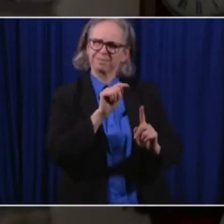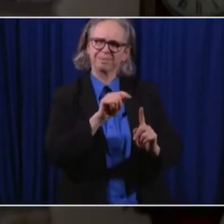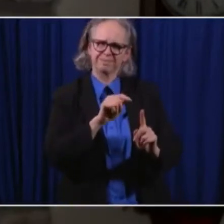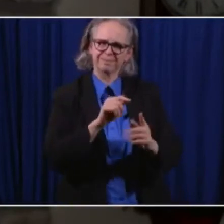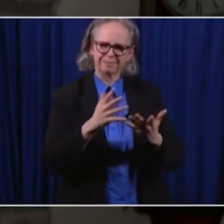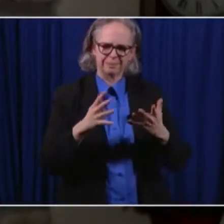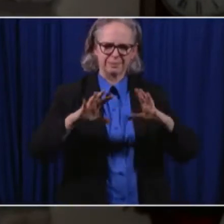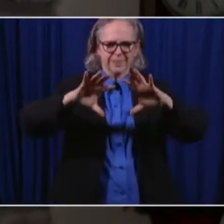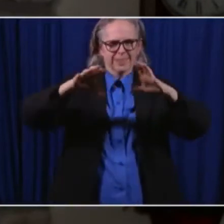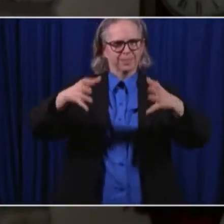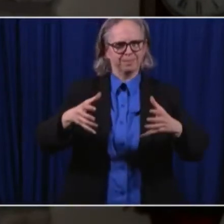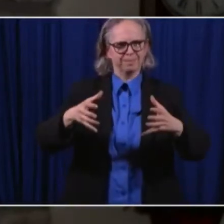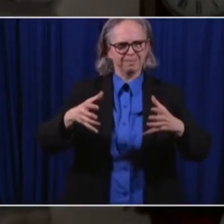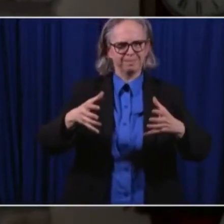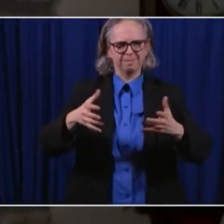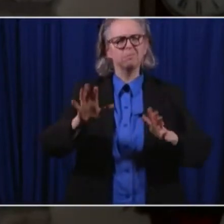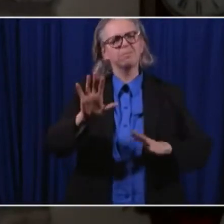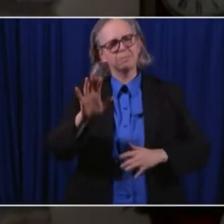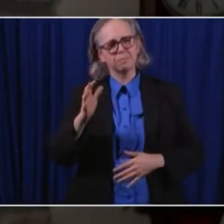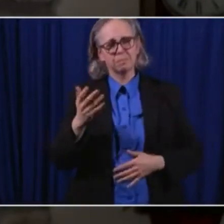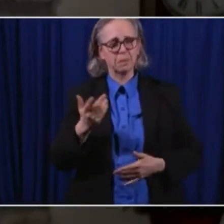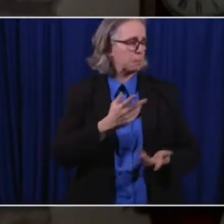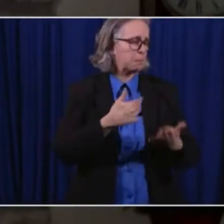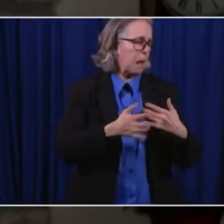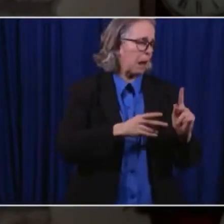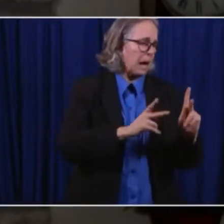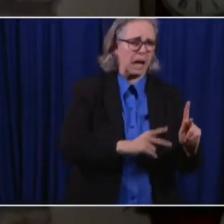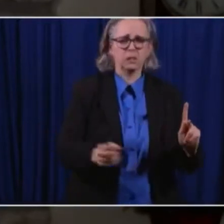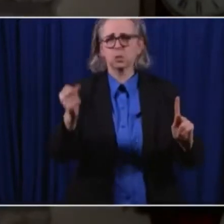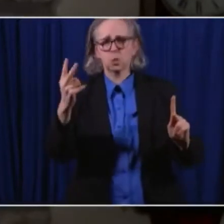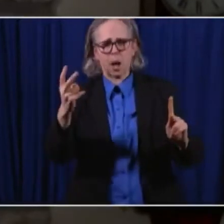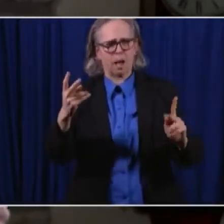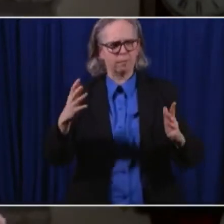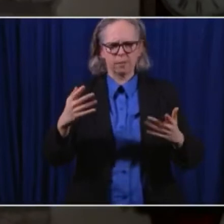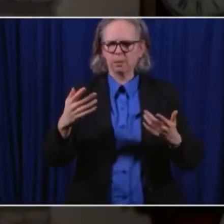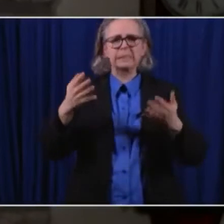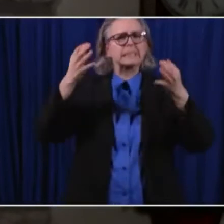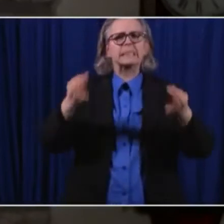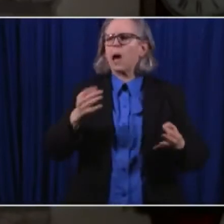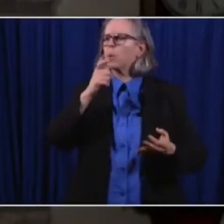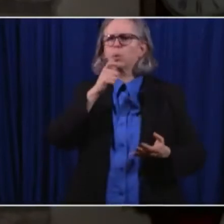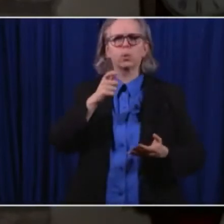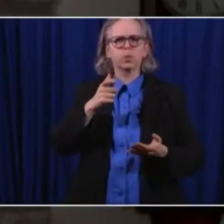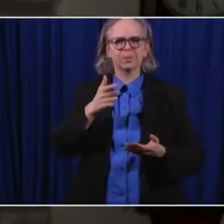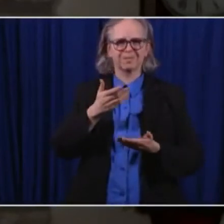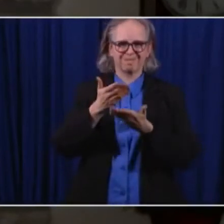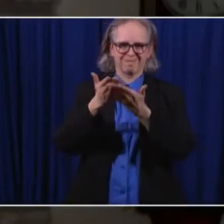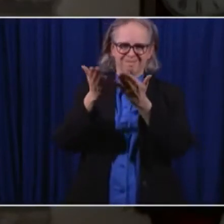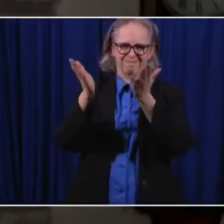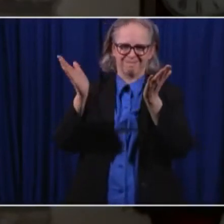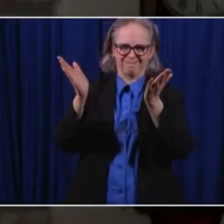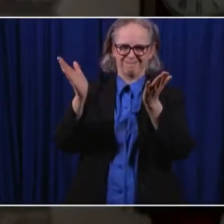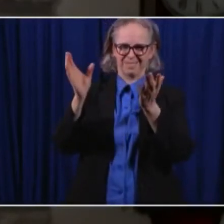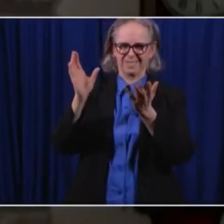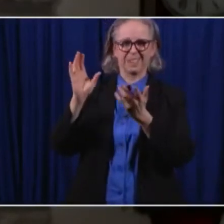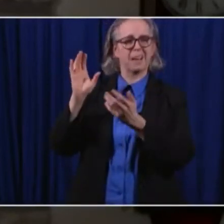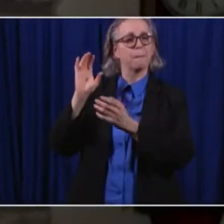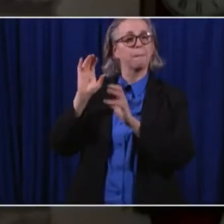for example, the K through 12 schools that have made a decision to push back a week, either doing it by